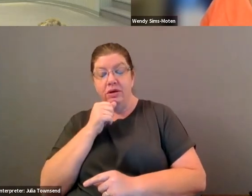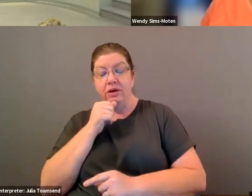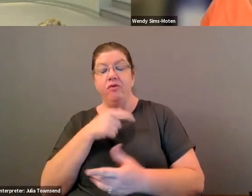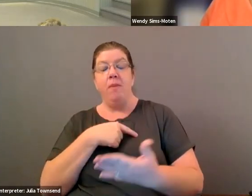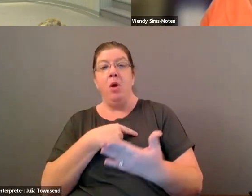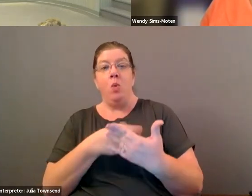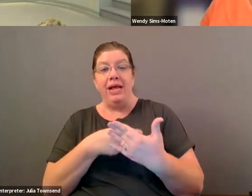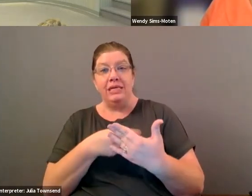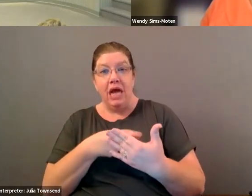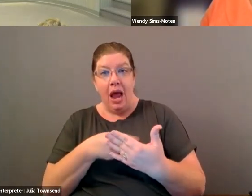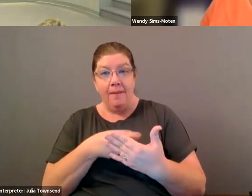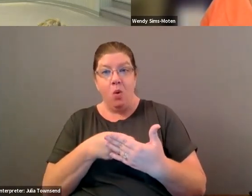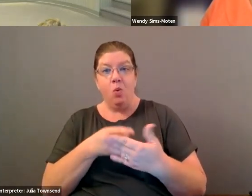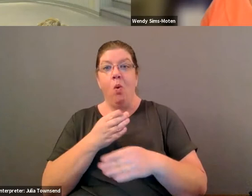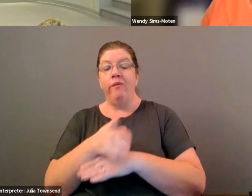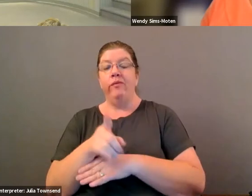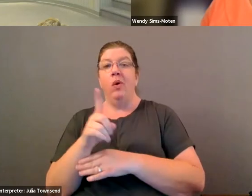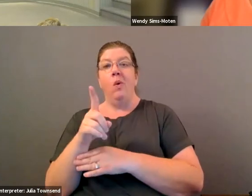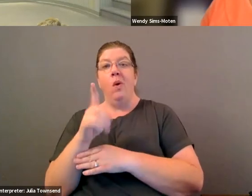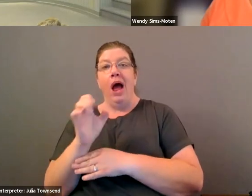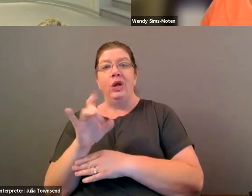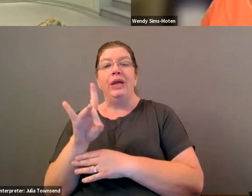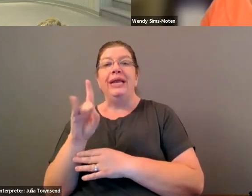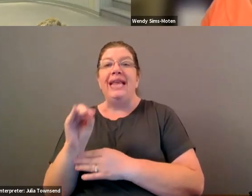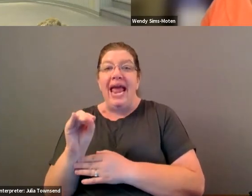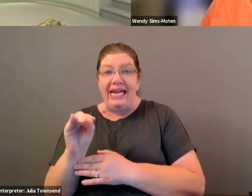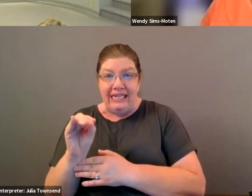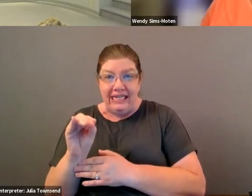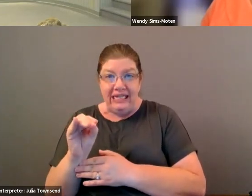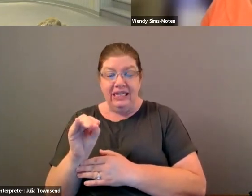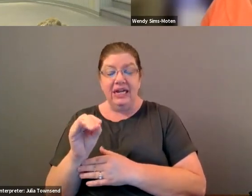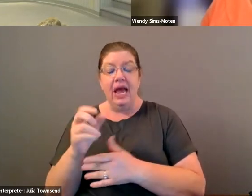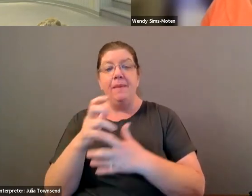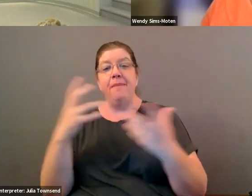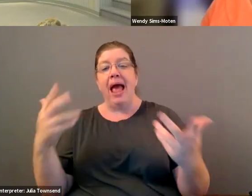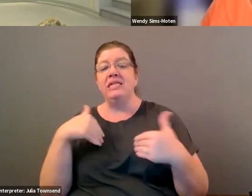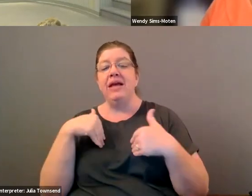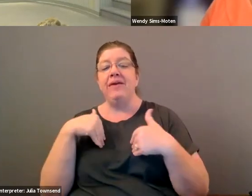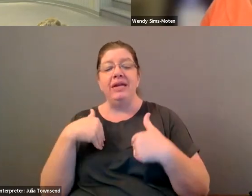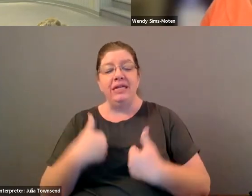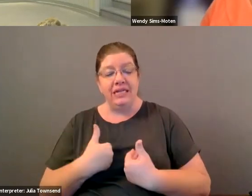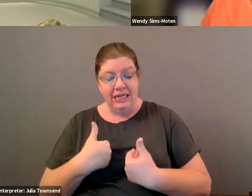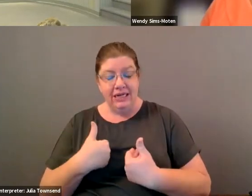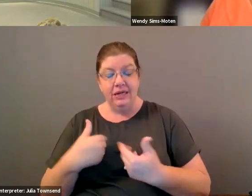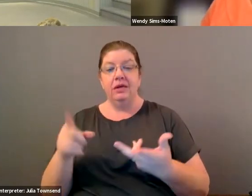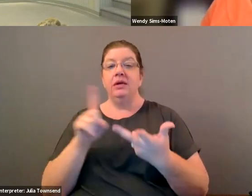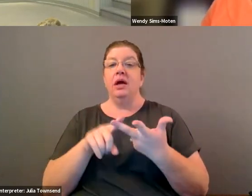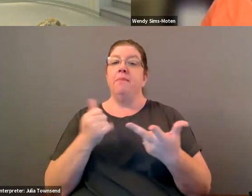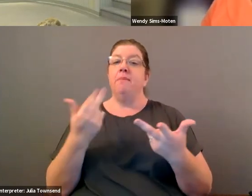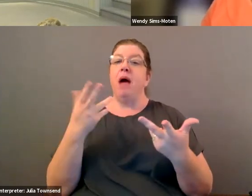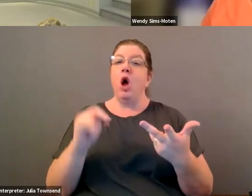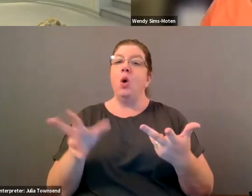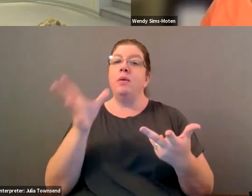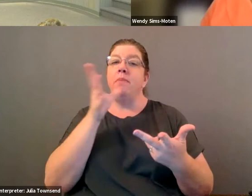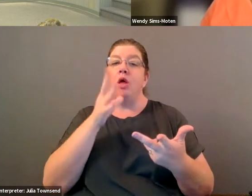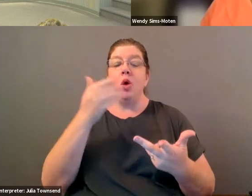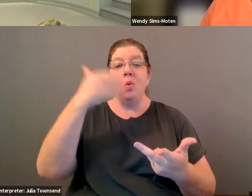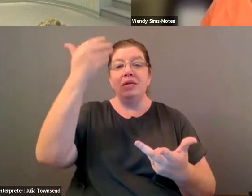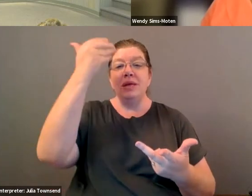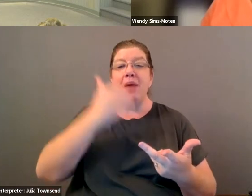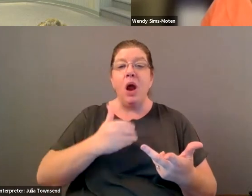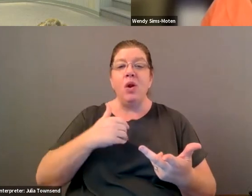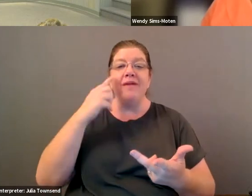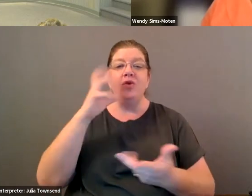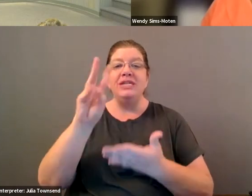heartbeats of over 180 and massive fatigue, my own mother was paralyzed for